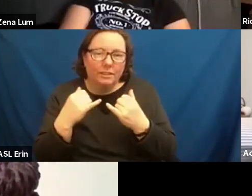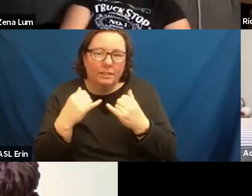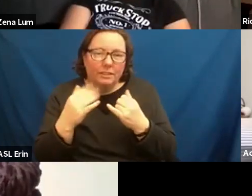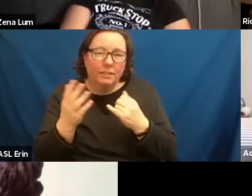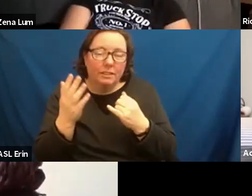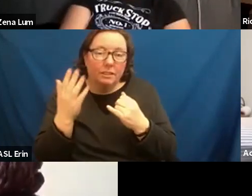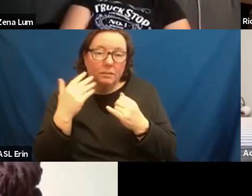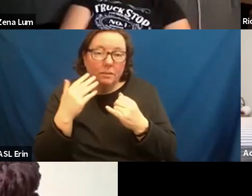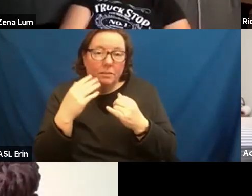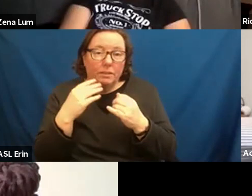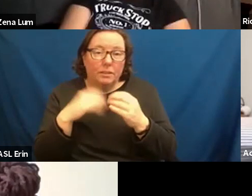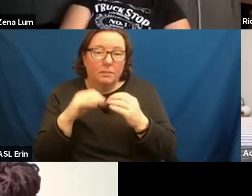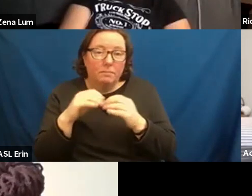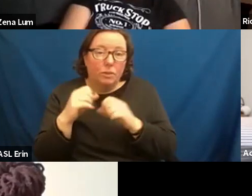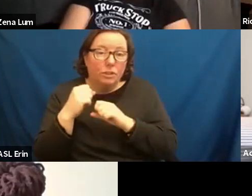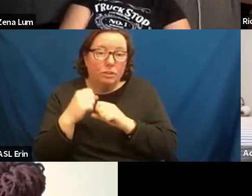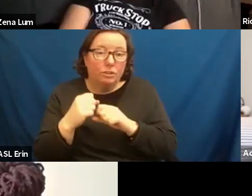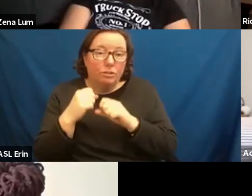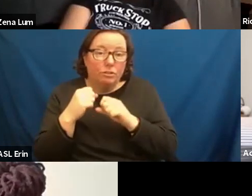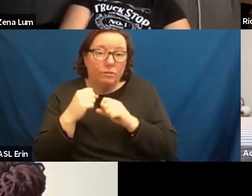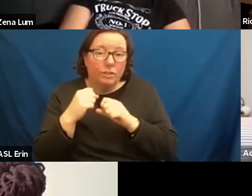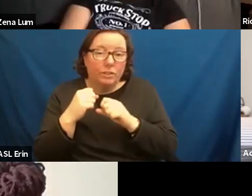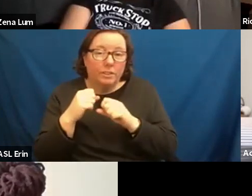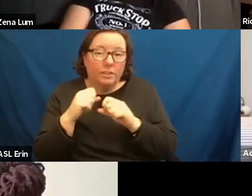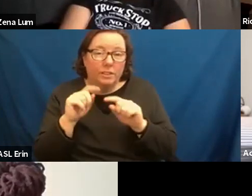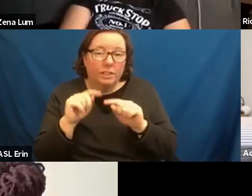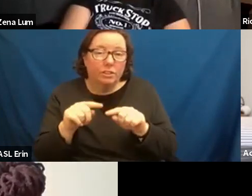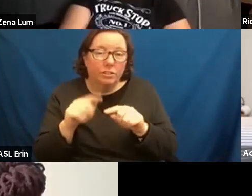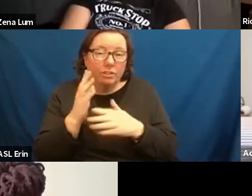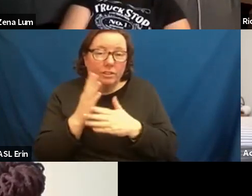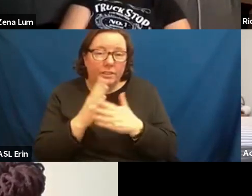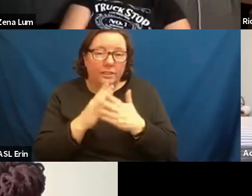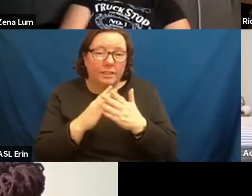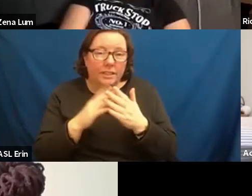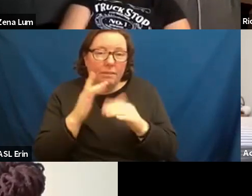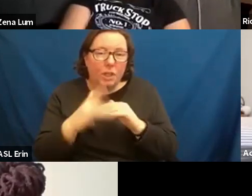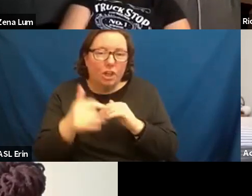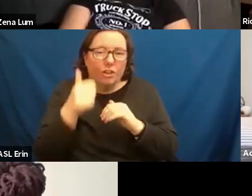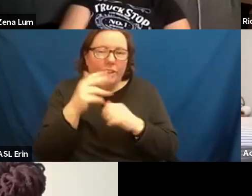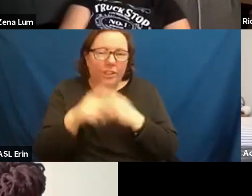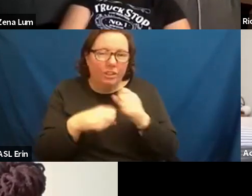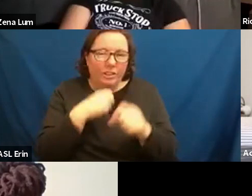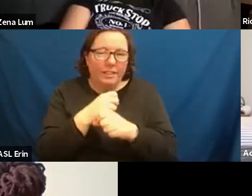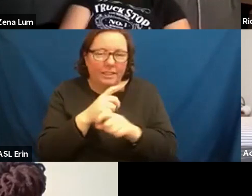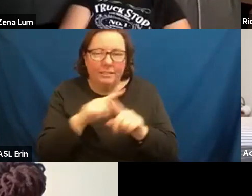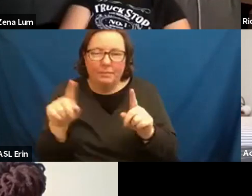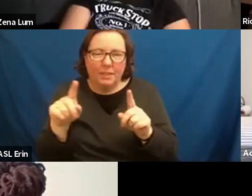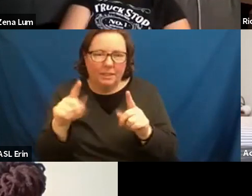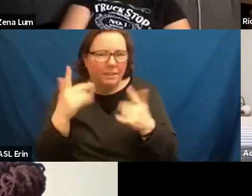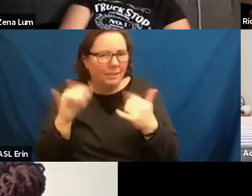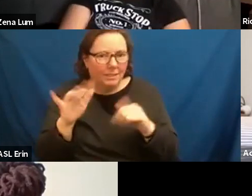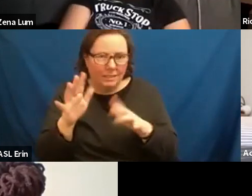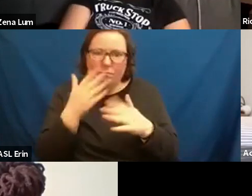bit stronger in some of the earlier years, but they